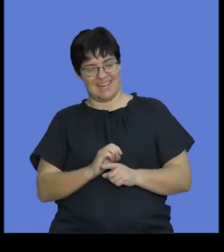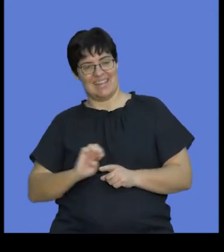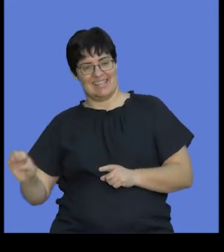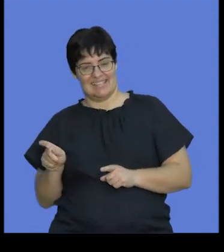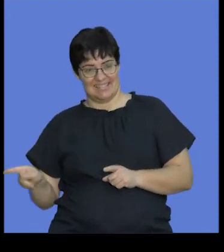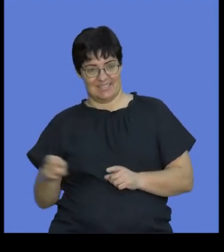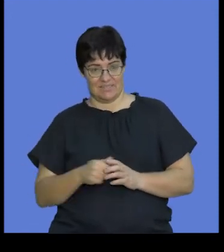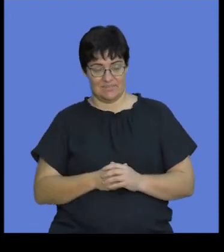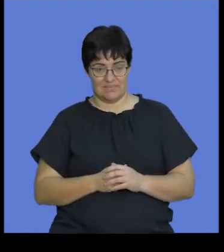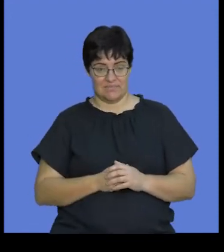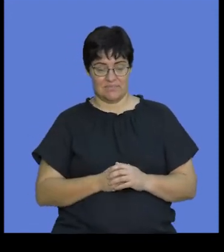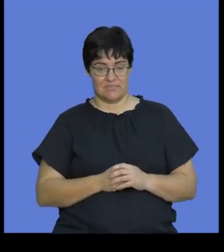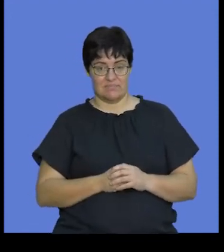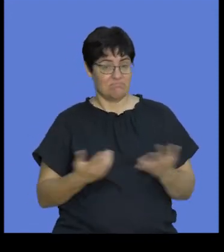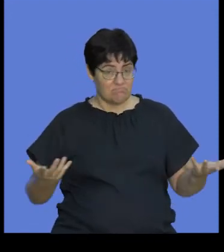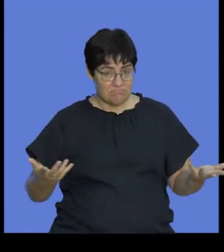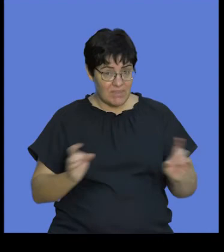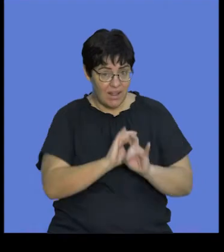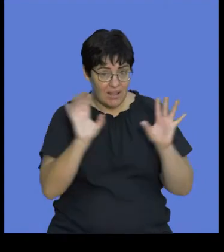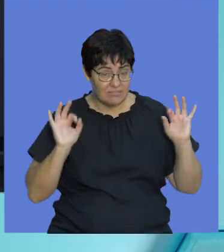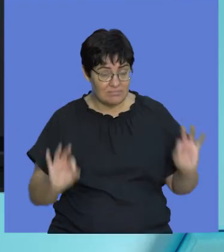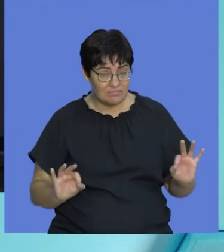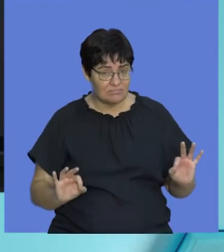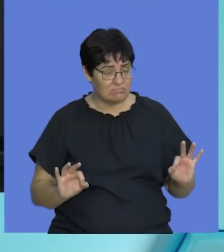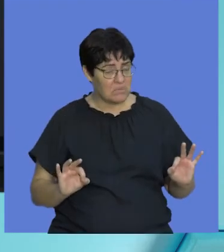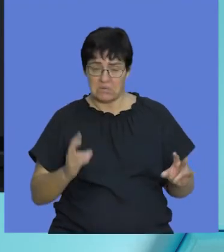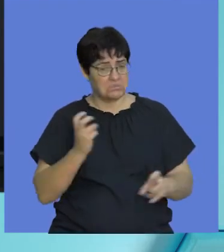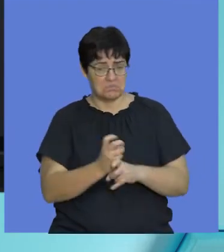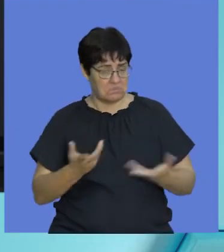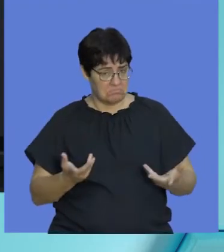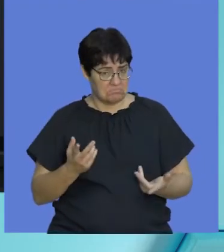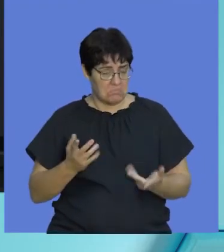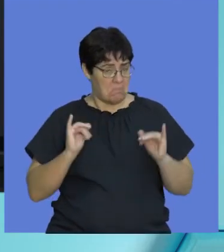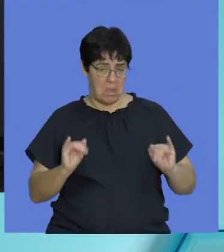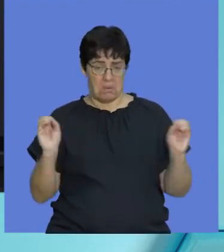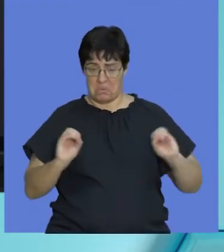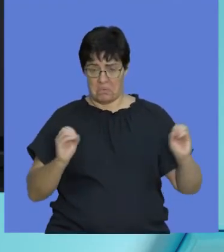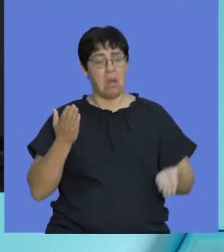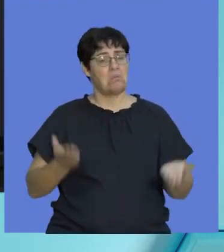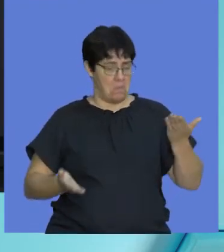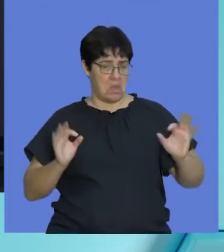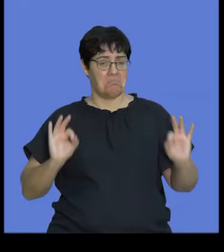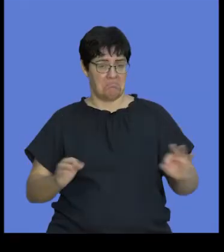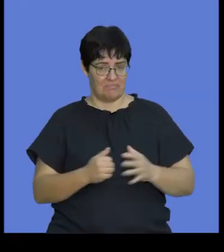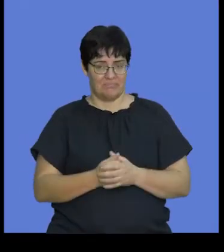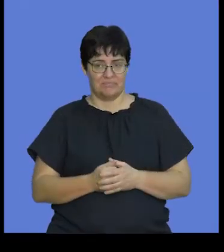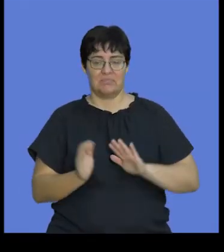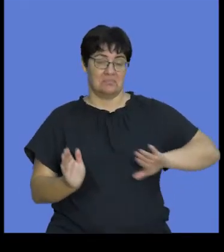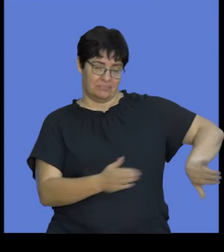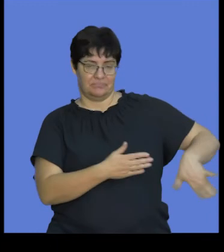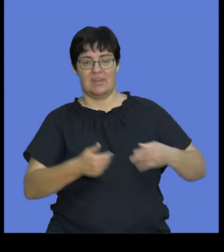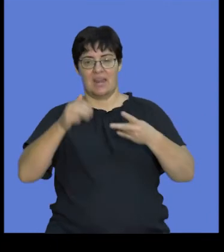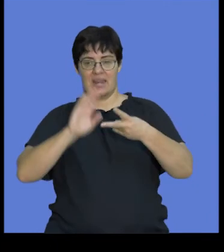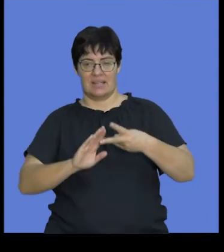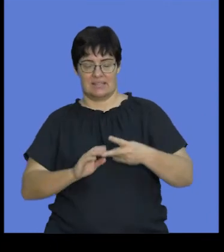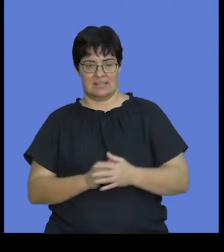is. Okay, straightforward. Not so bad. Did a nice comparison. Let's do another one.